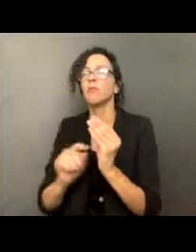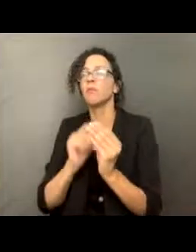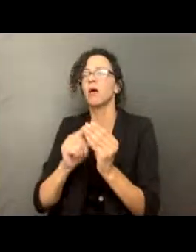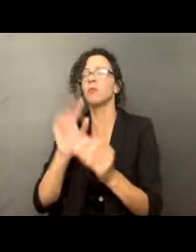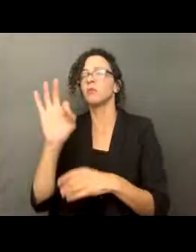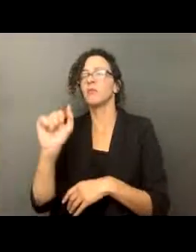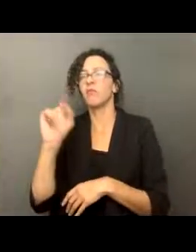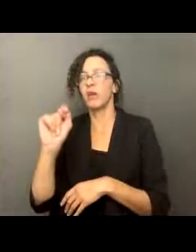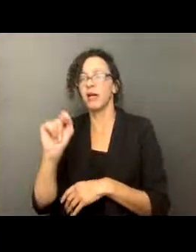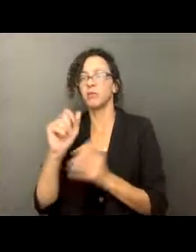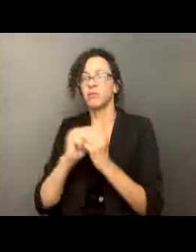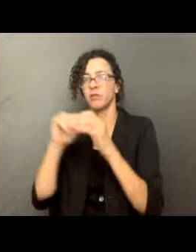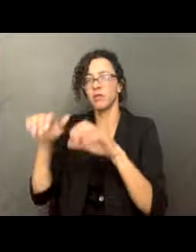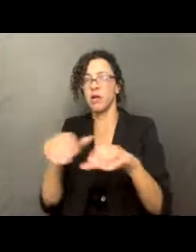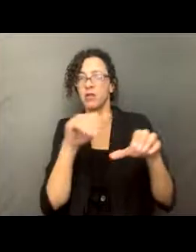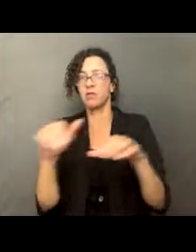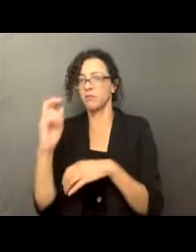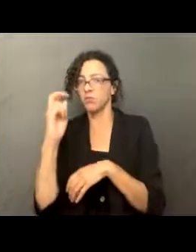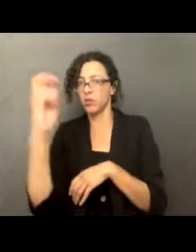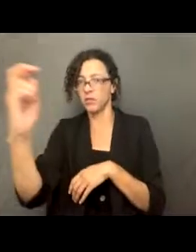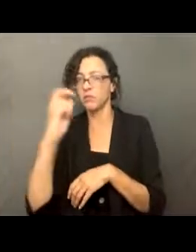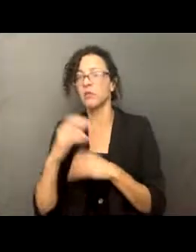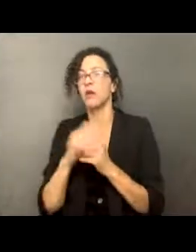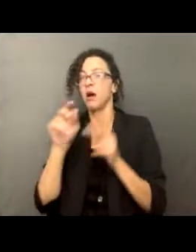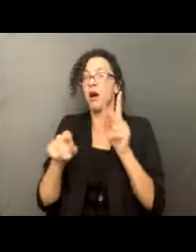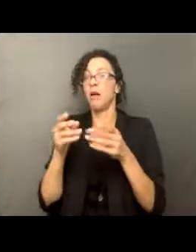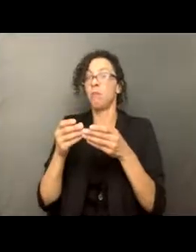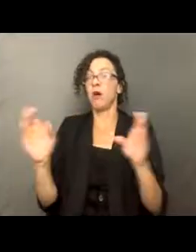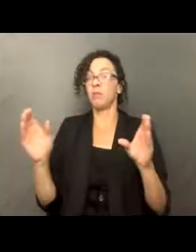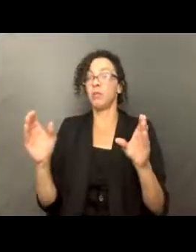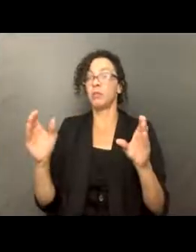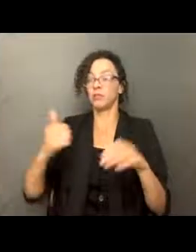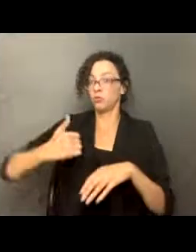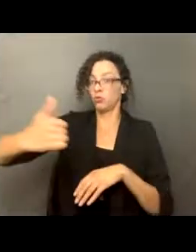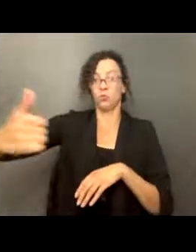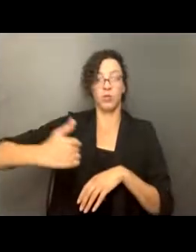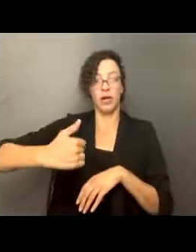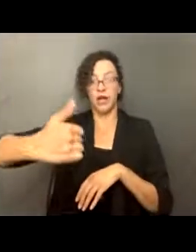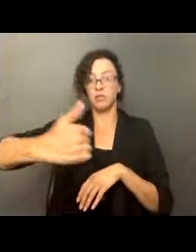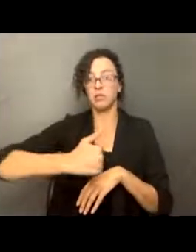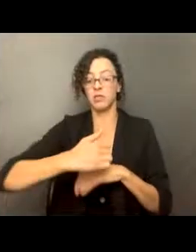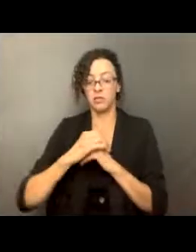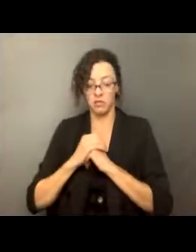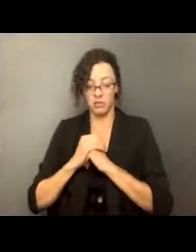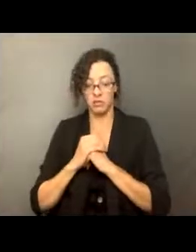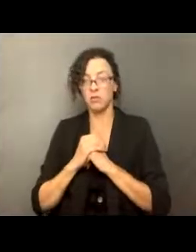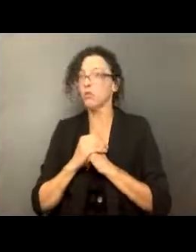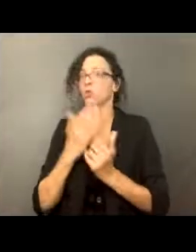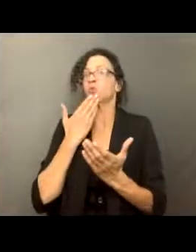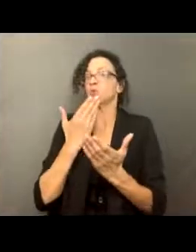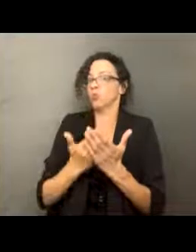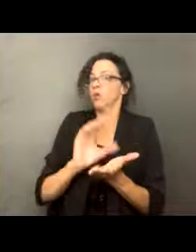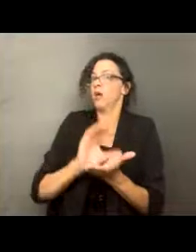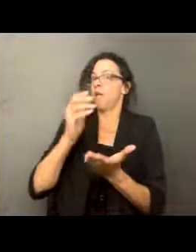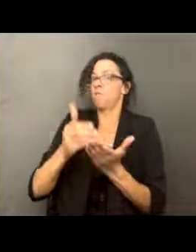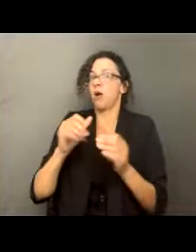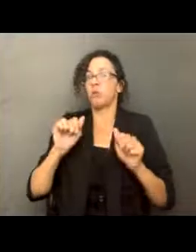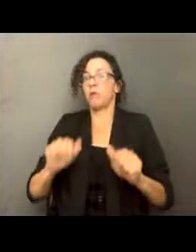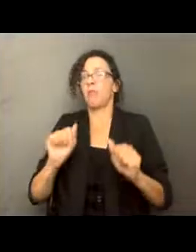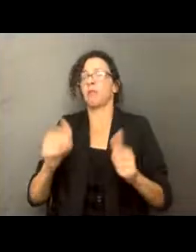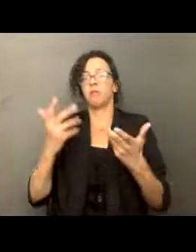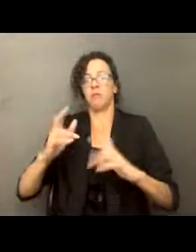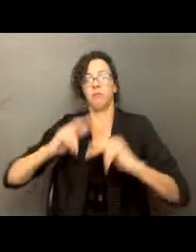around active transportation and public transit, there is a good amount of capacity that's been built with